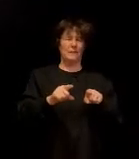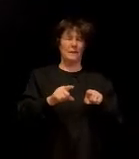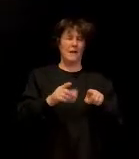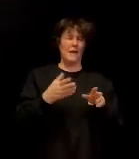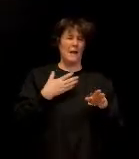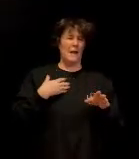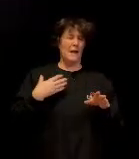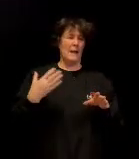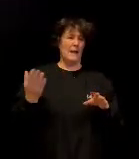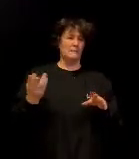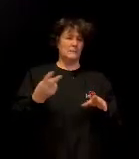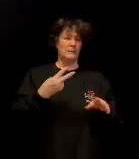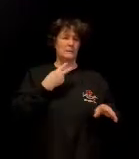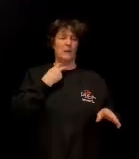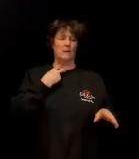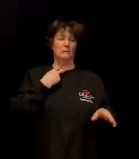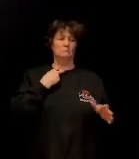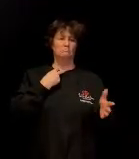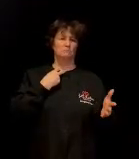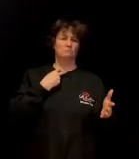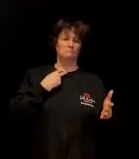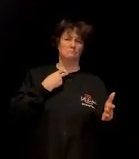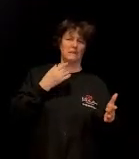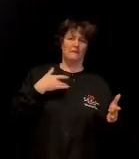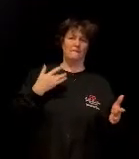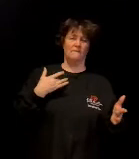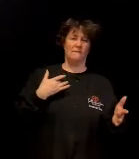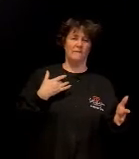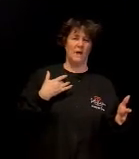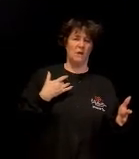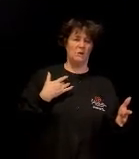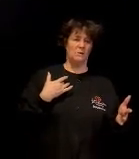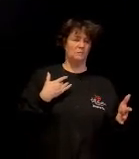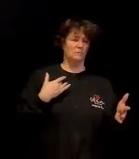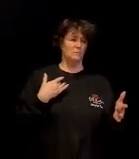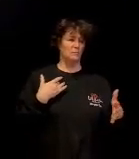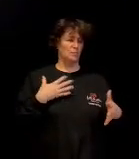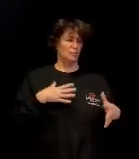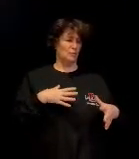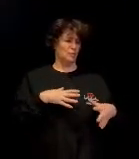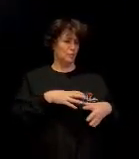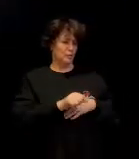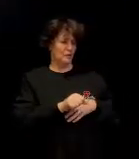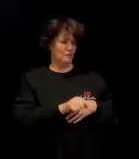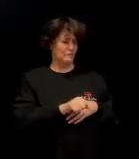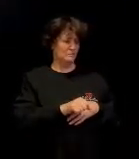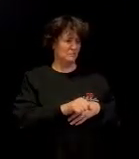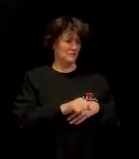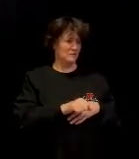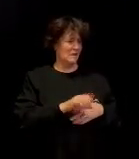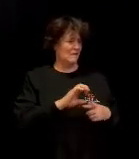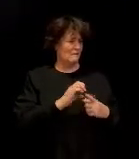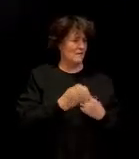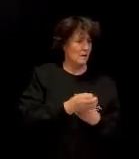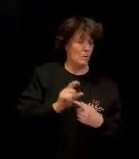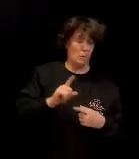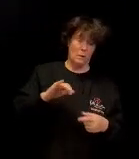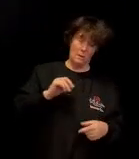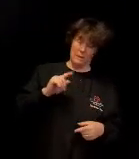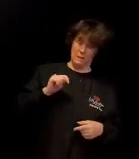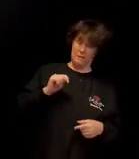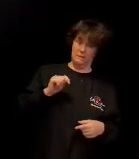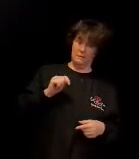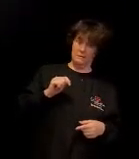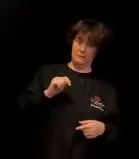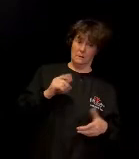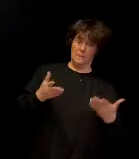get caught up in the roughness of the environment where I'm at. And perhaps